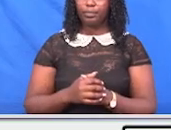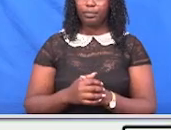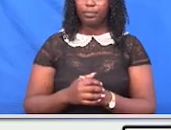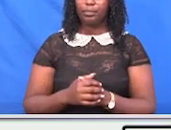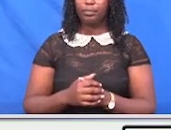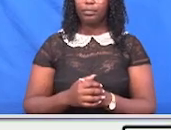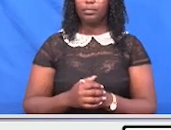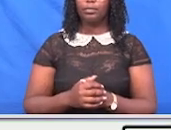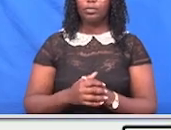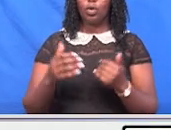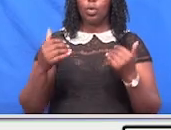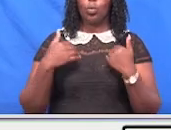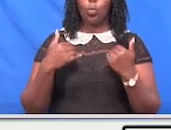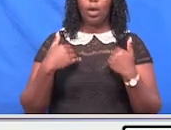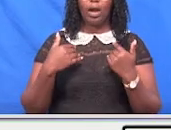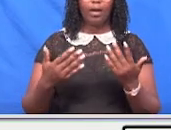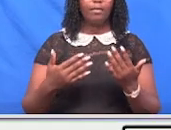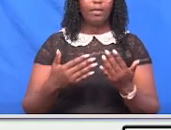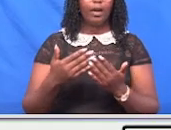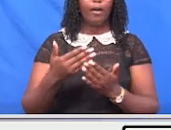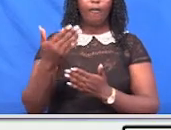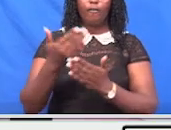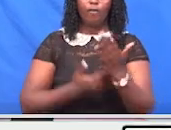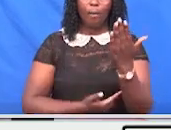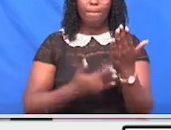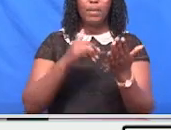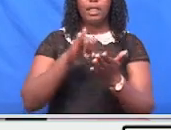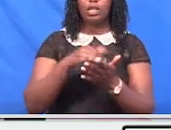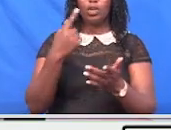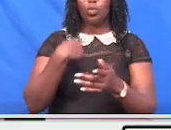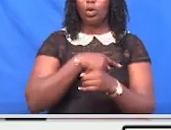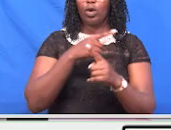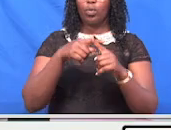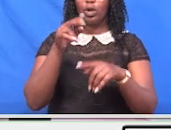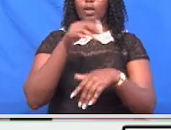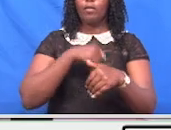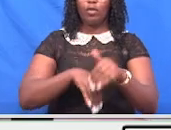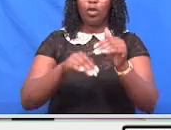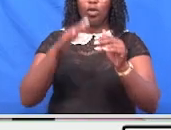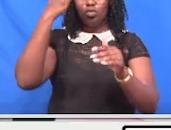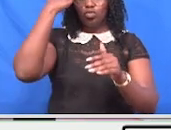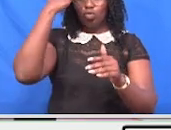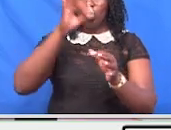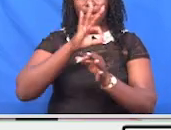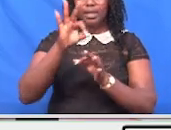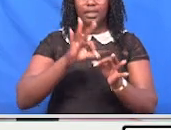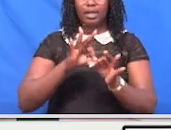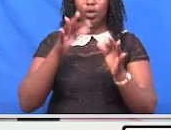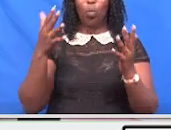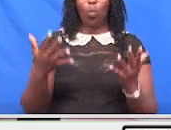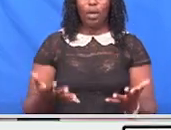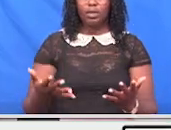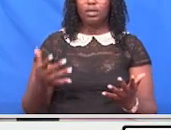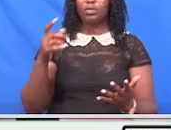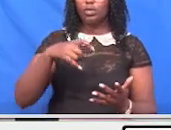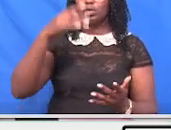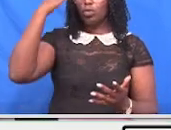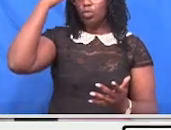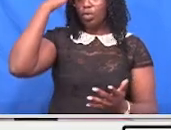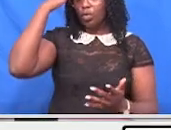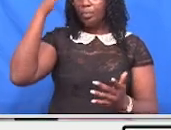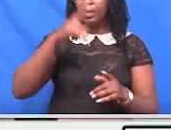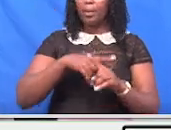a whole list of some forms here. She'll be walking us through what actually you need to know about all this. But first off,